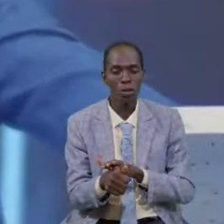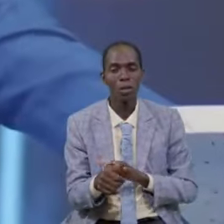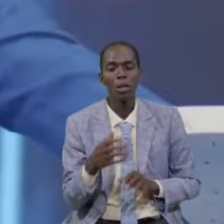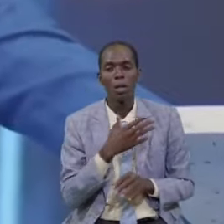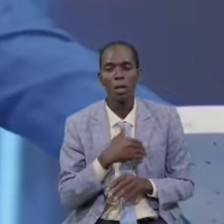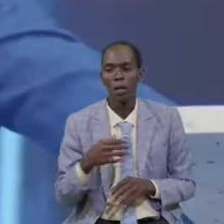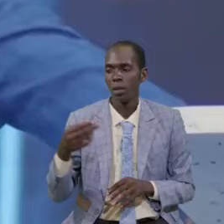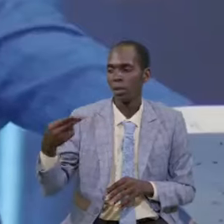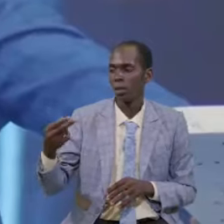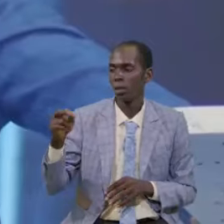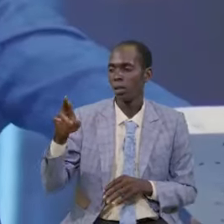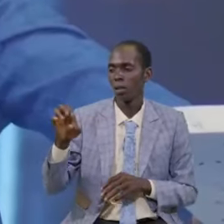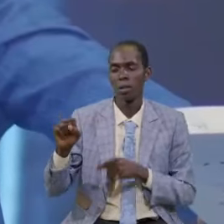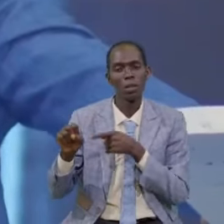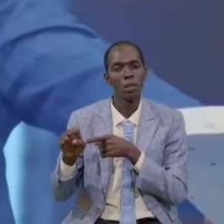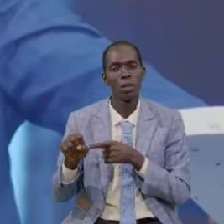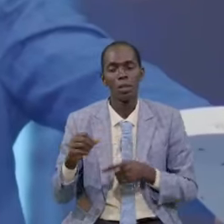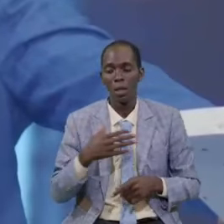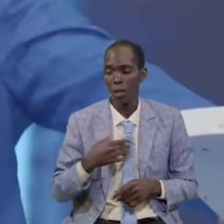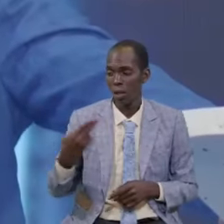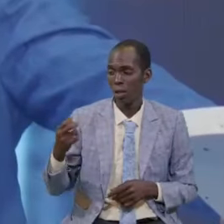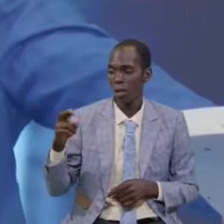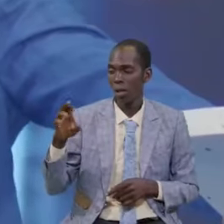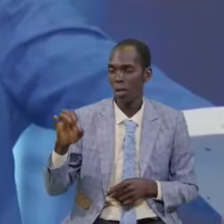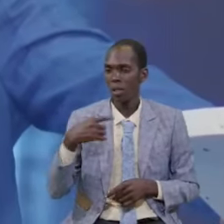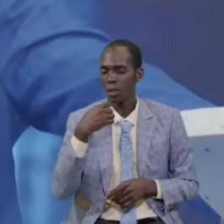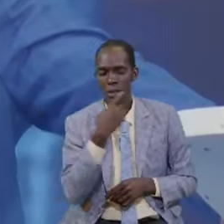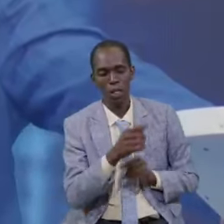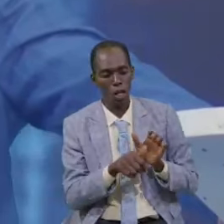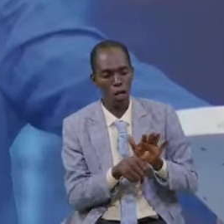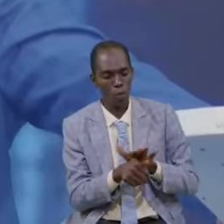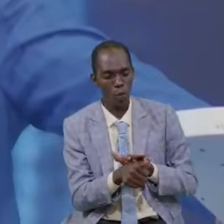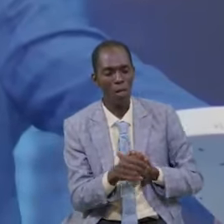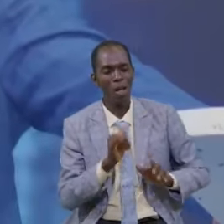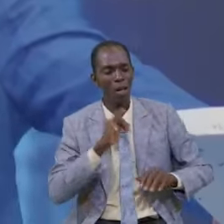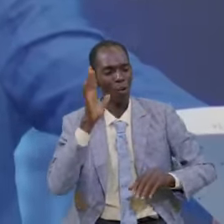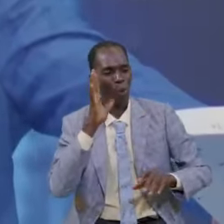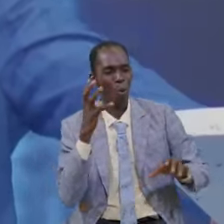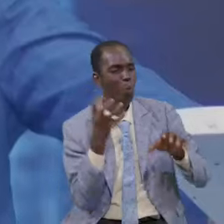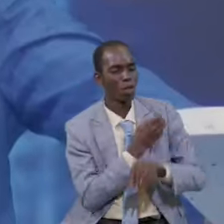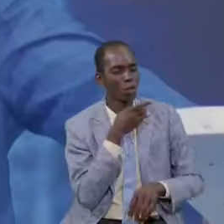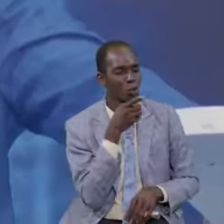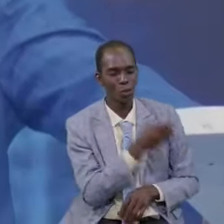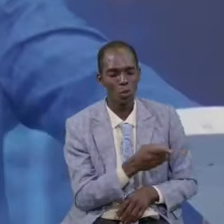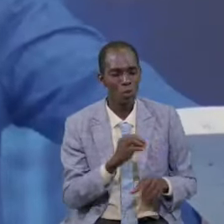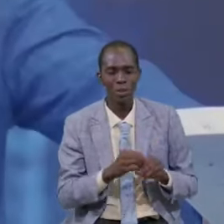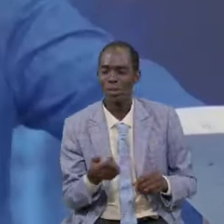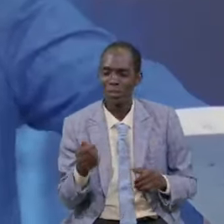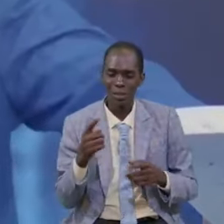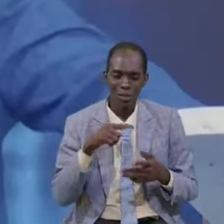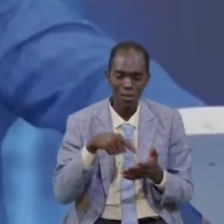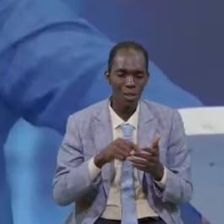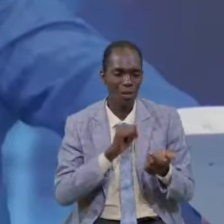"I'll beat you in any race." And the tortoise said, "You don't know what you are talking about. I will beat you in